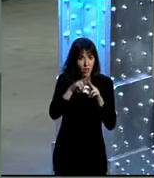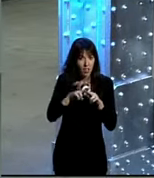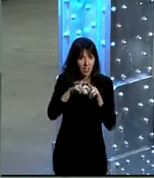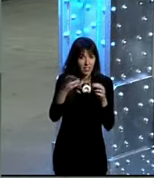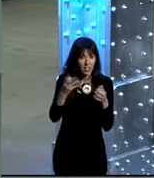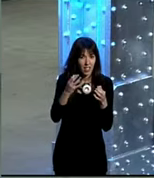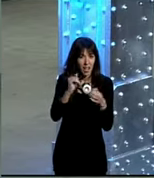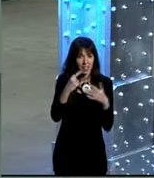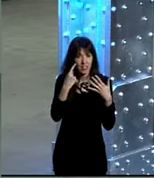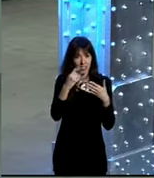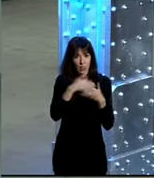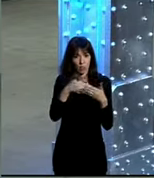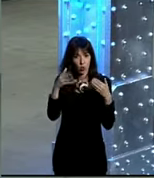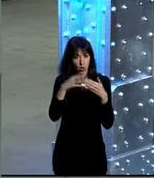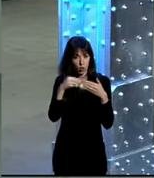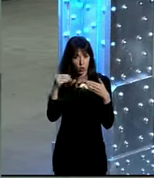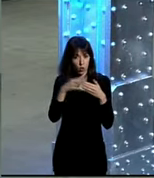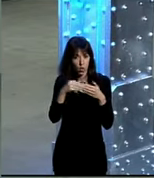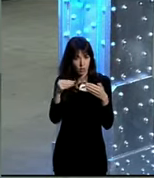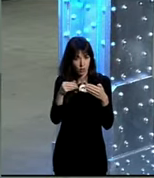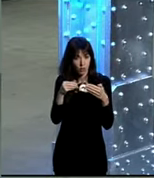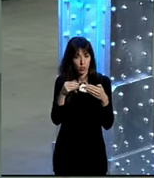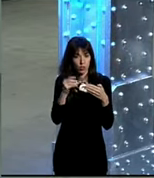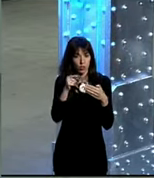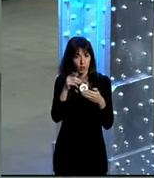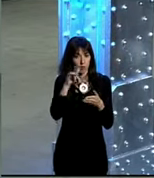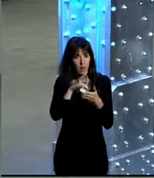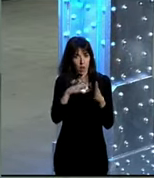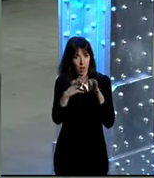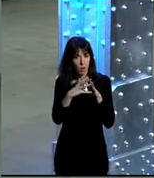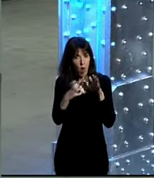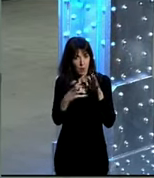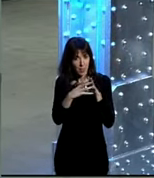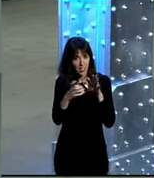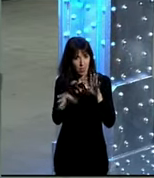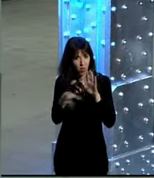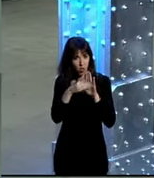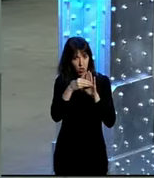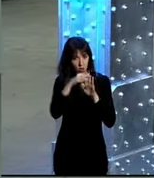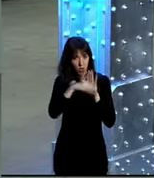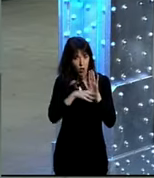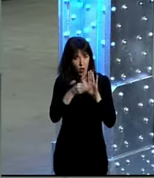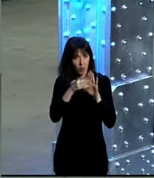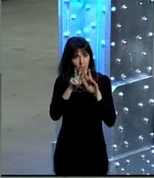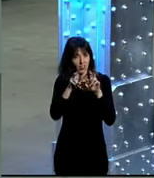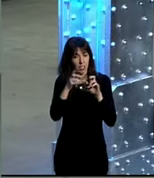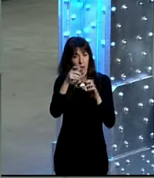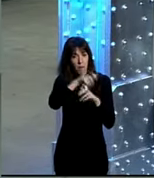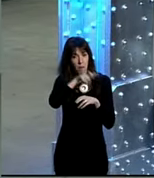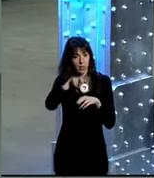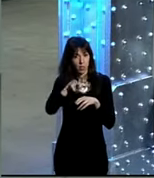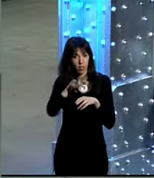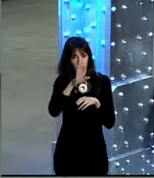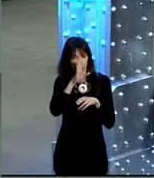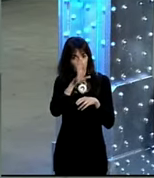geocaching.com website or on an app. And it's about people hiding, so to speak, caches or treasures in different locations around